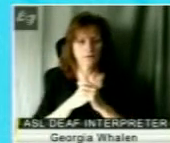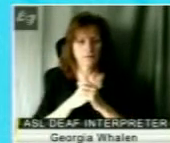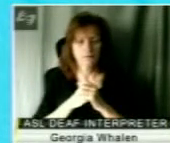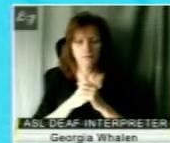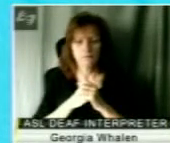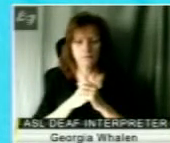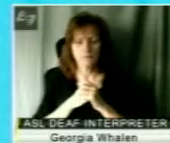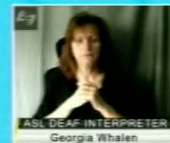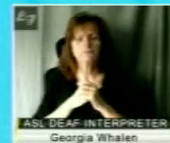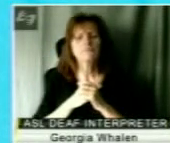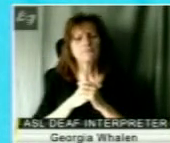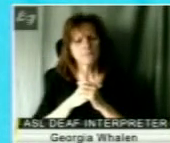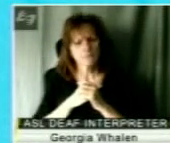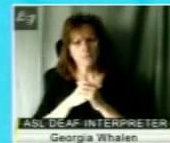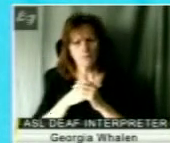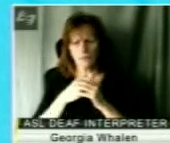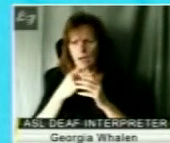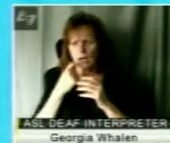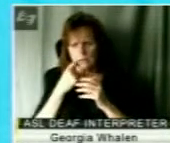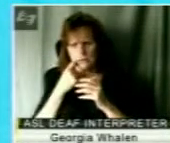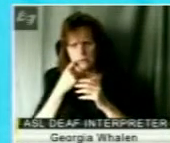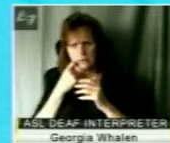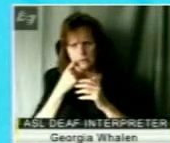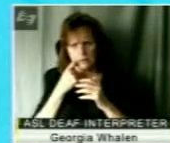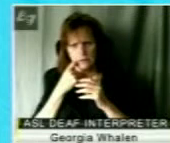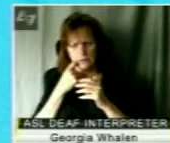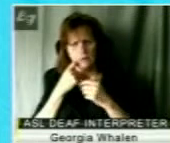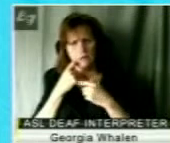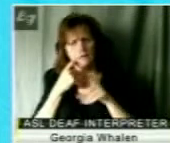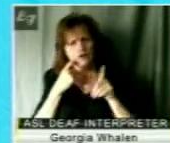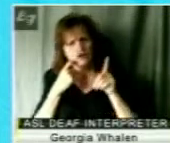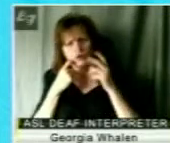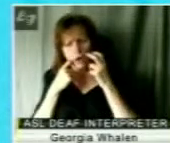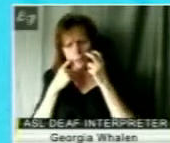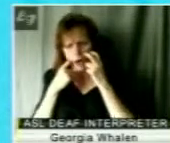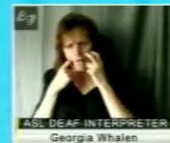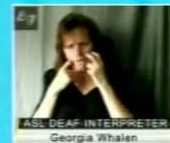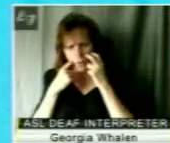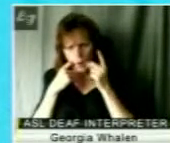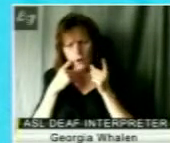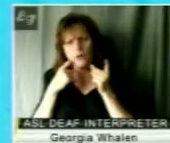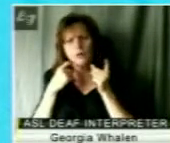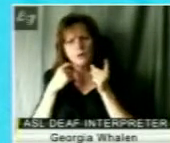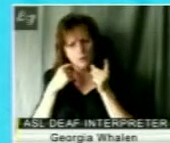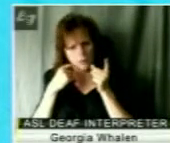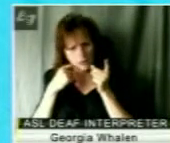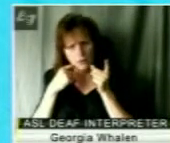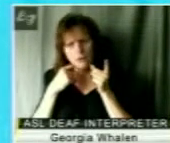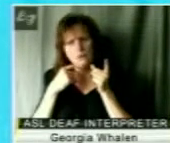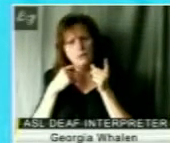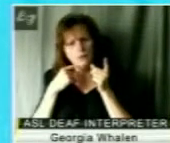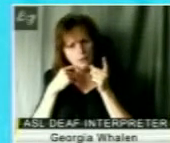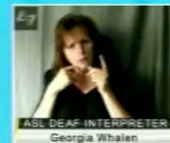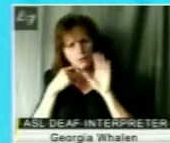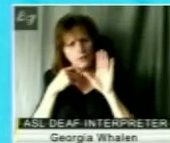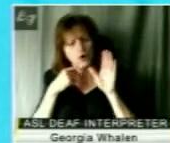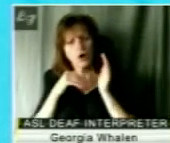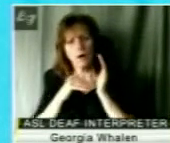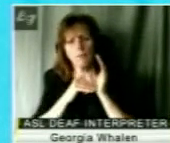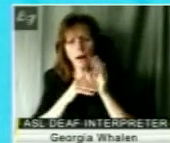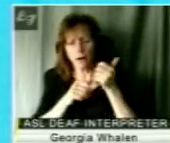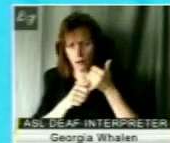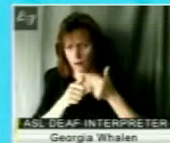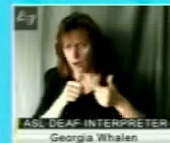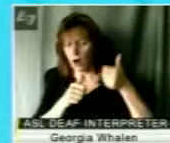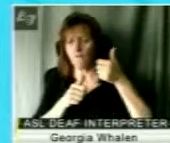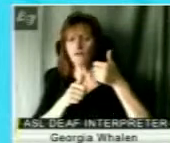off a call listening to the Brantford give an update, their medical officer of health, and they just had a whole bunch of migrant workers,